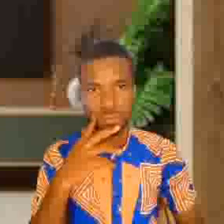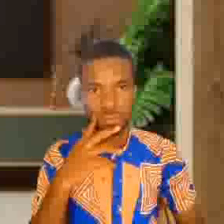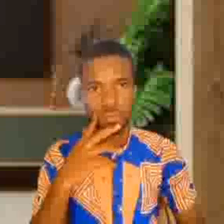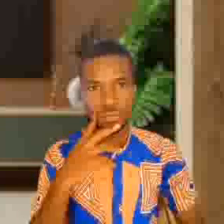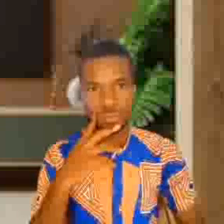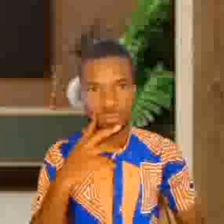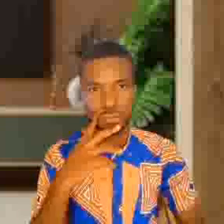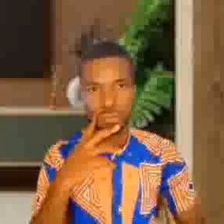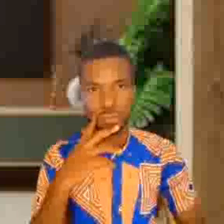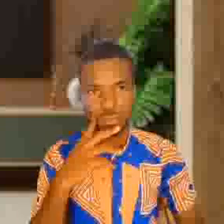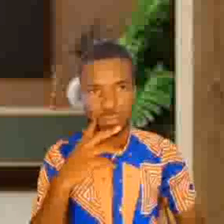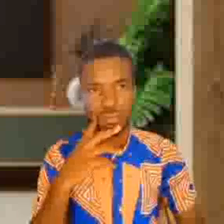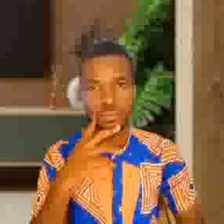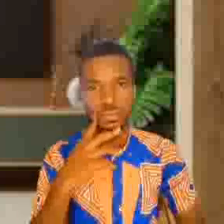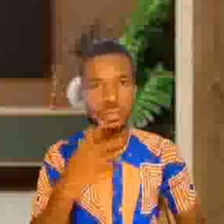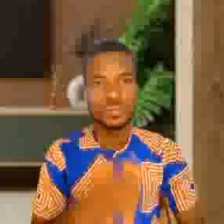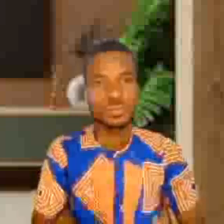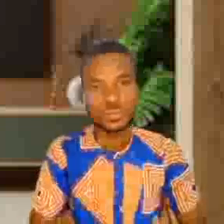to do.